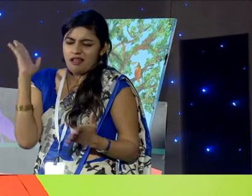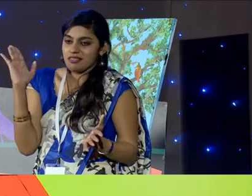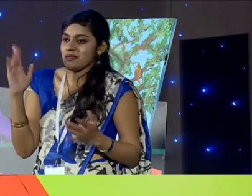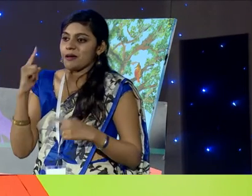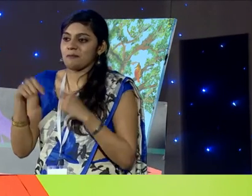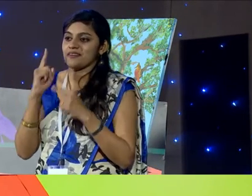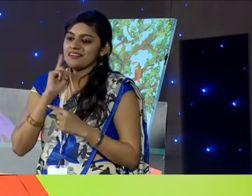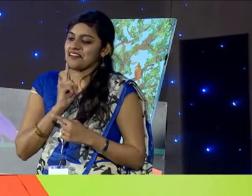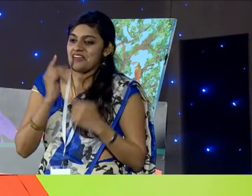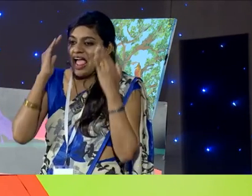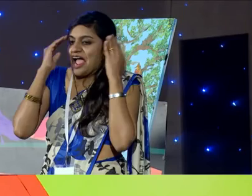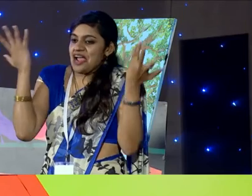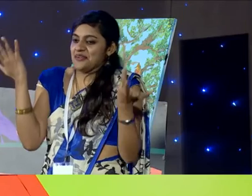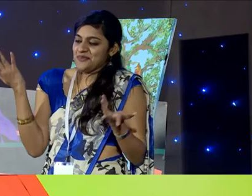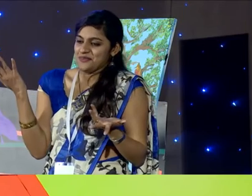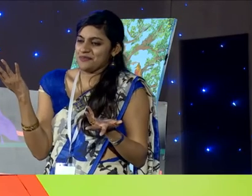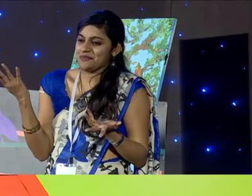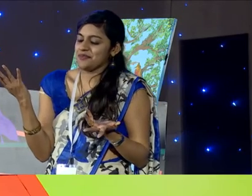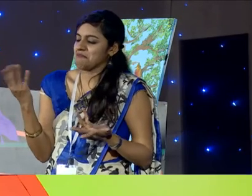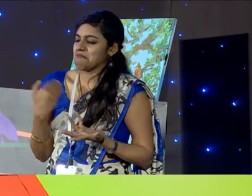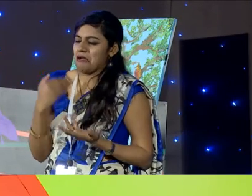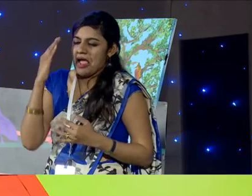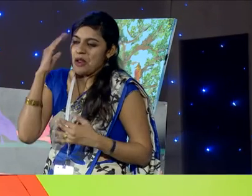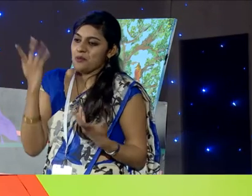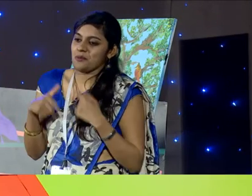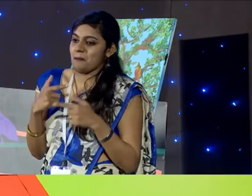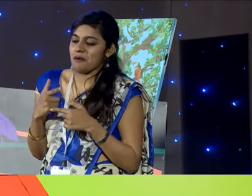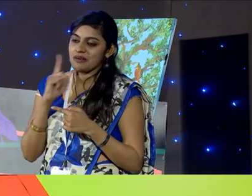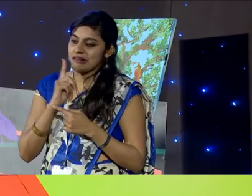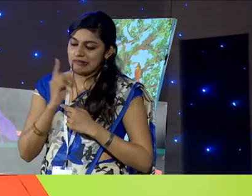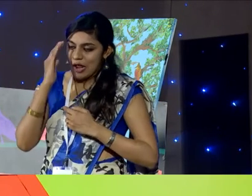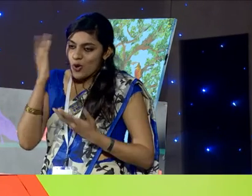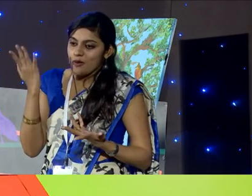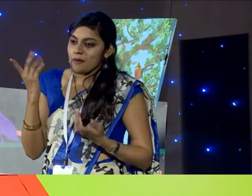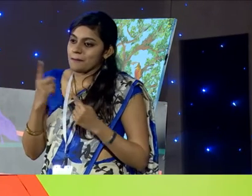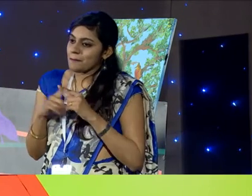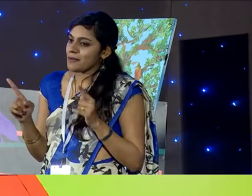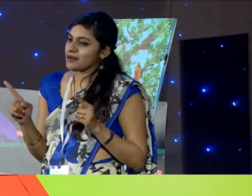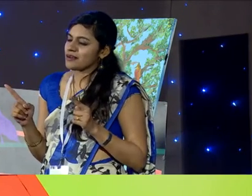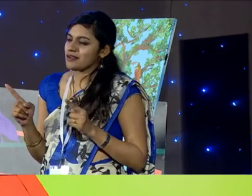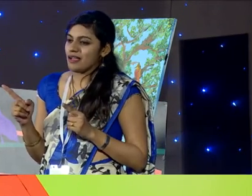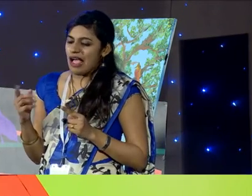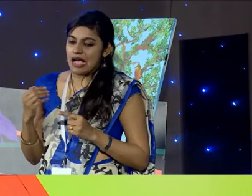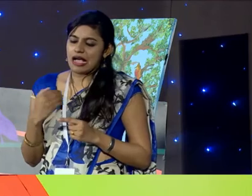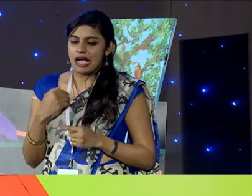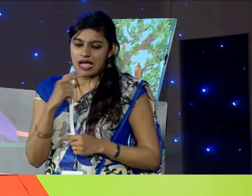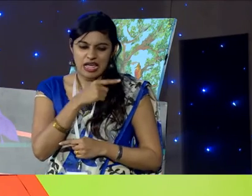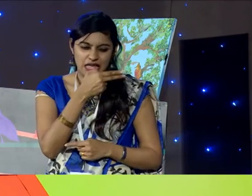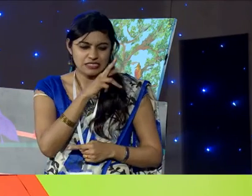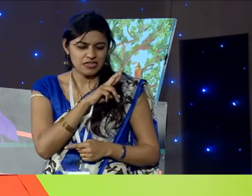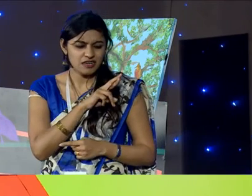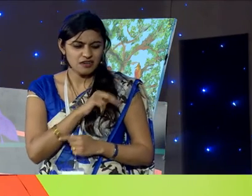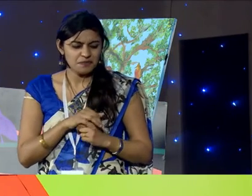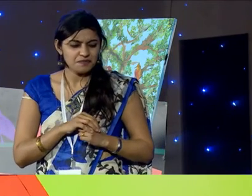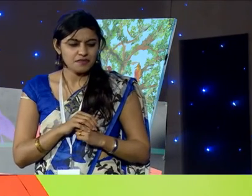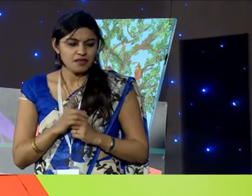the disability works. I knew nothing about the disability space. And because I didn't know anything, I told my HR people to